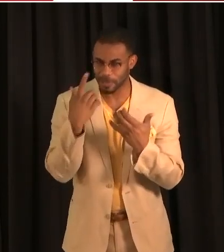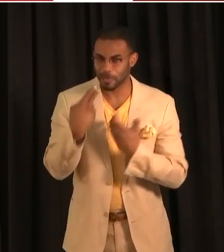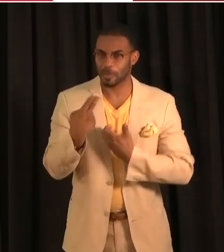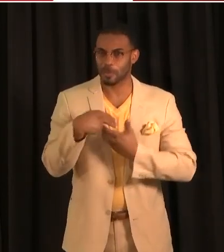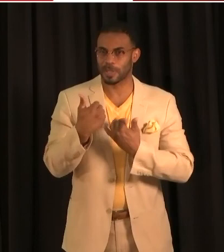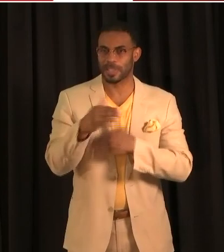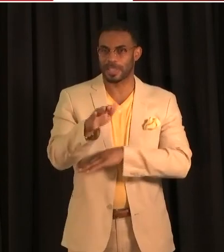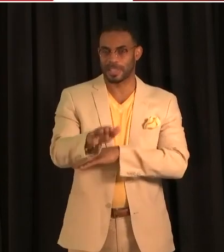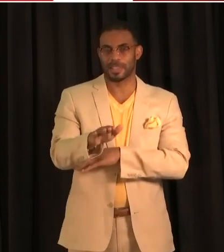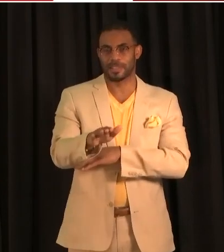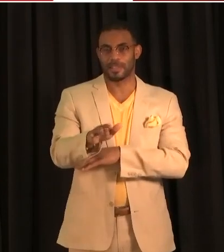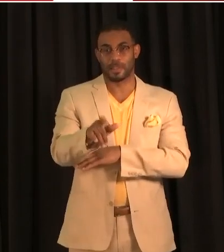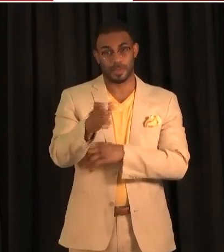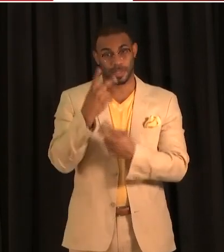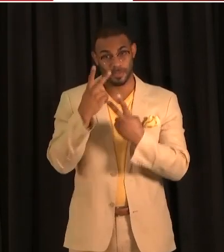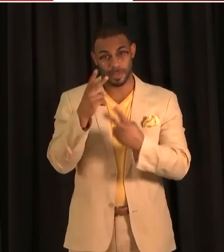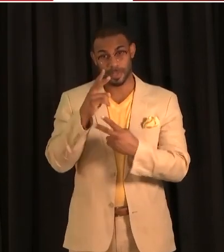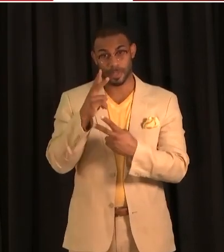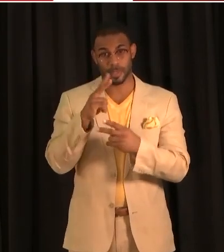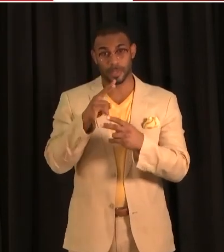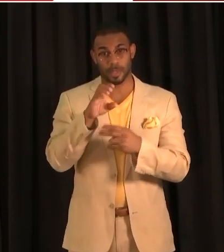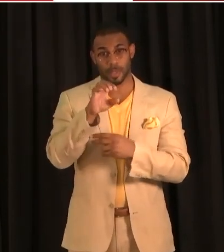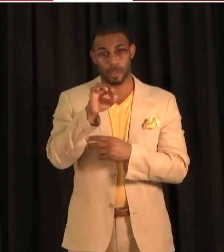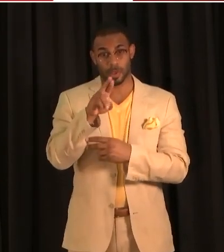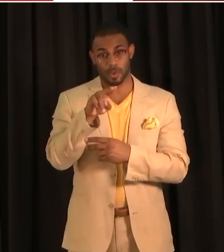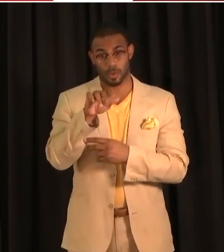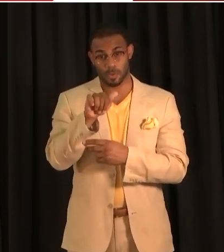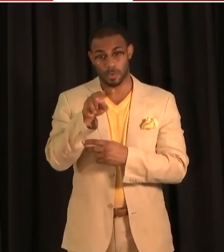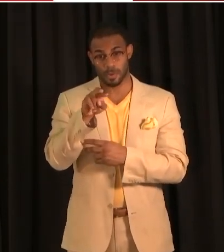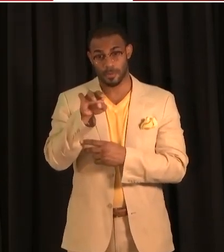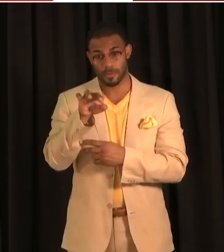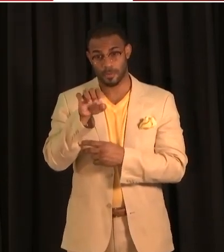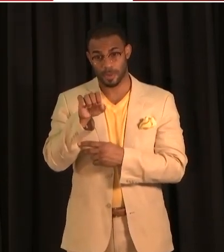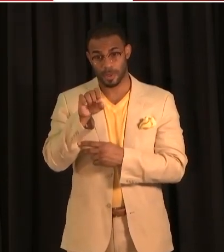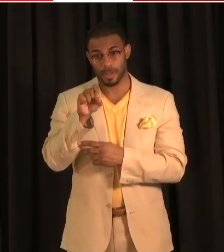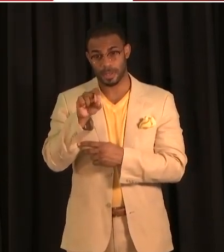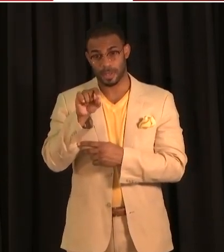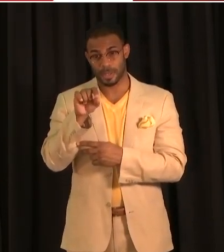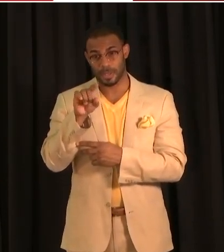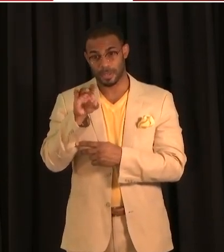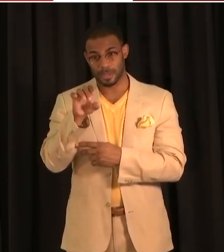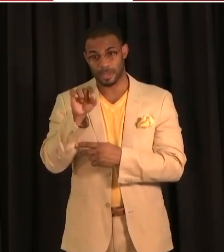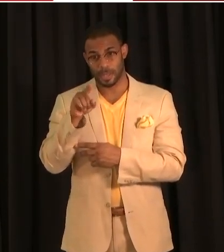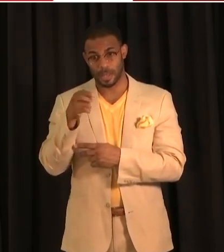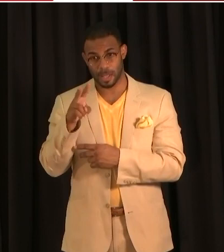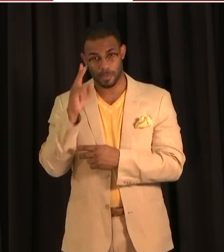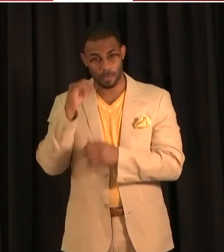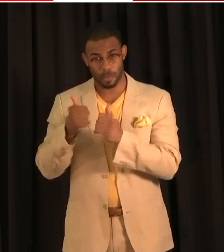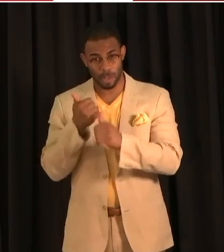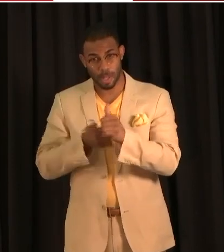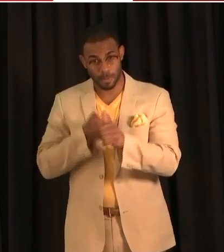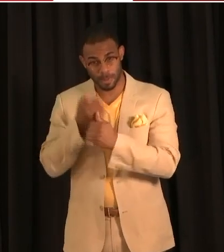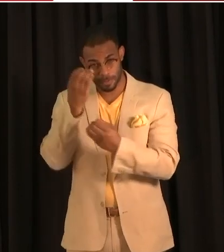all so much for joining us this evening. You can visit coronavirus.dc.gov for all of the most up-to-date